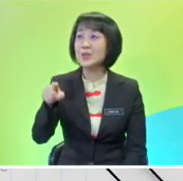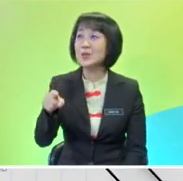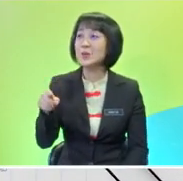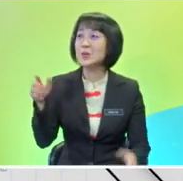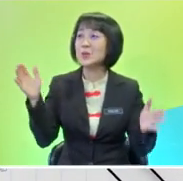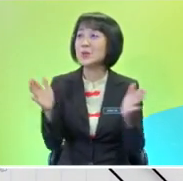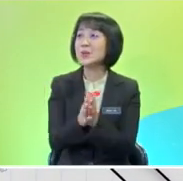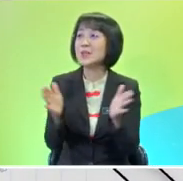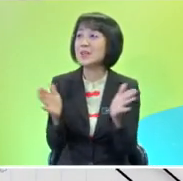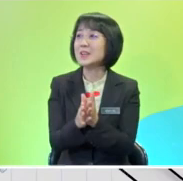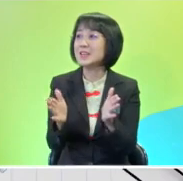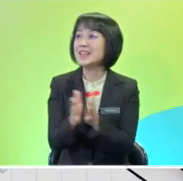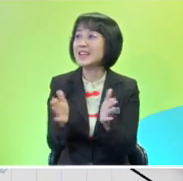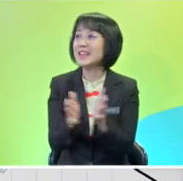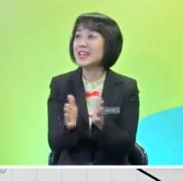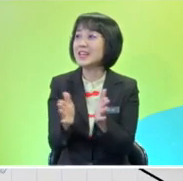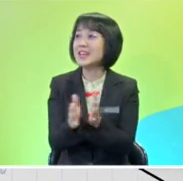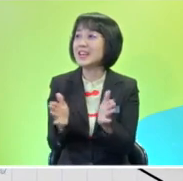Okay, I am going to do my best.